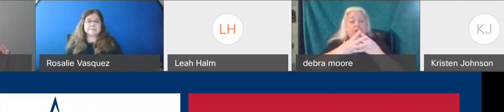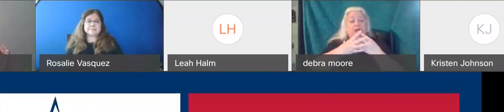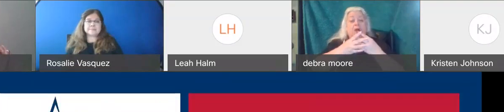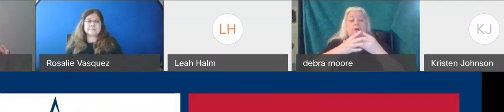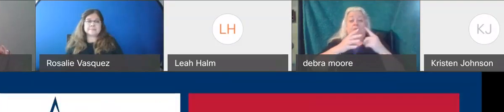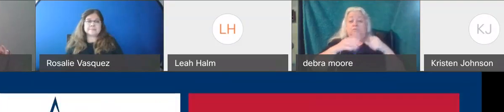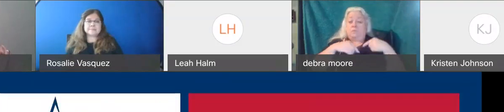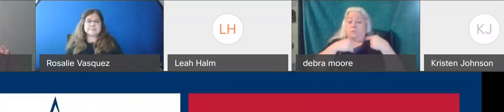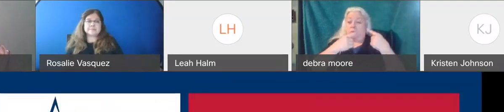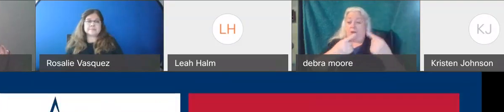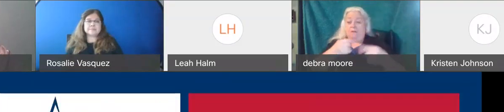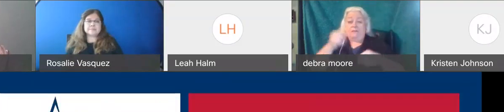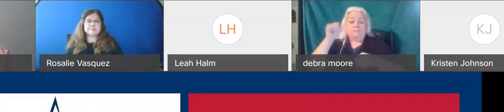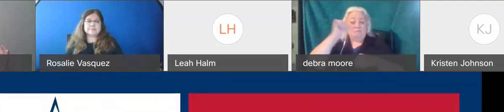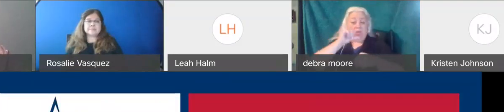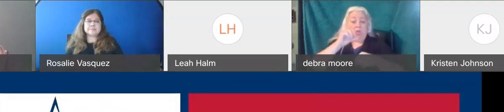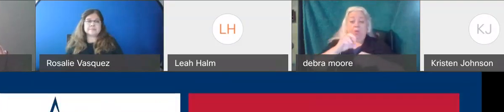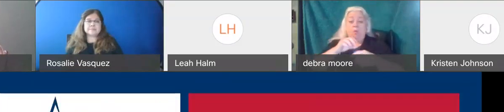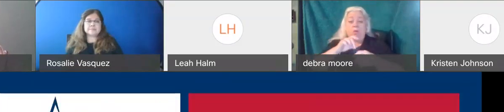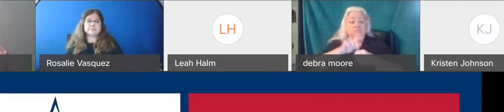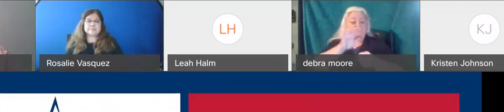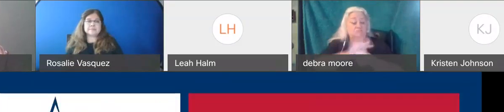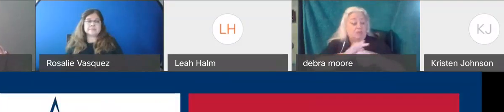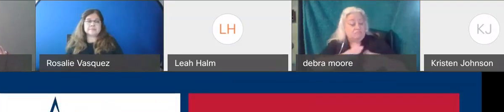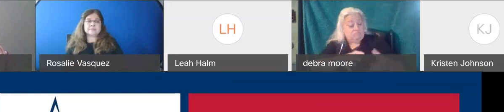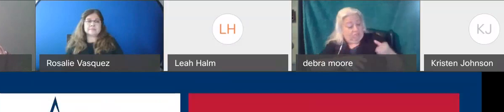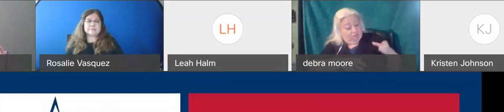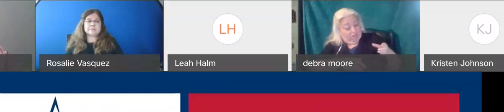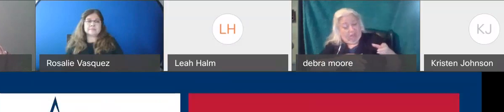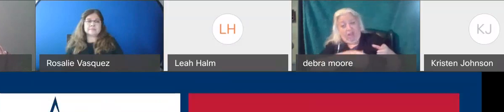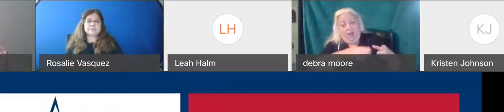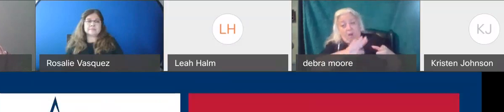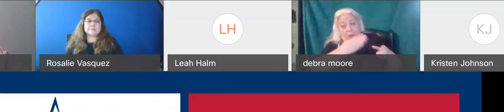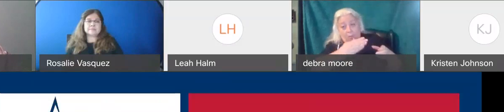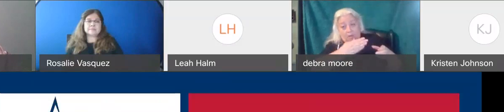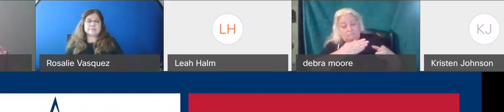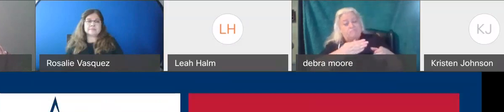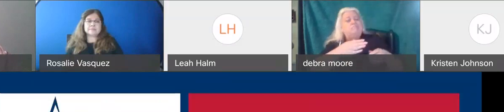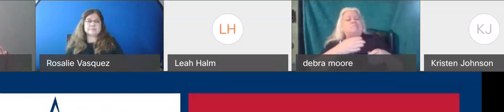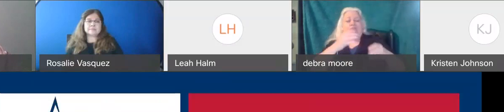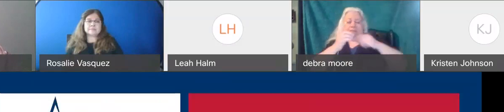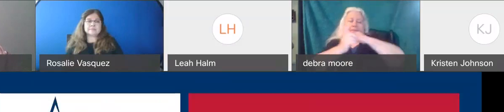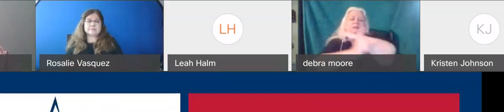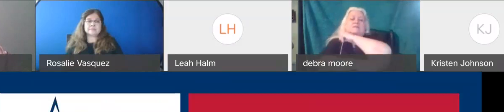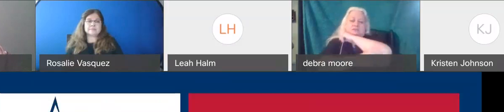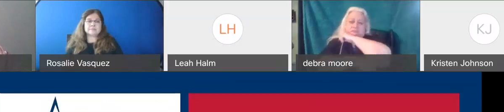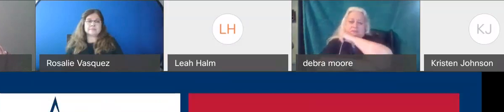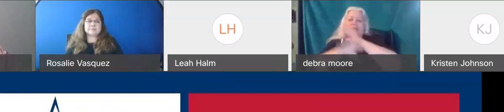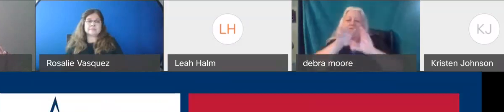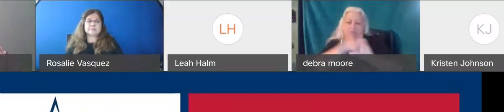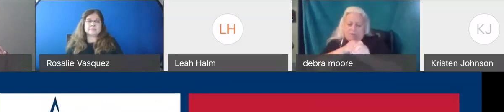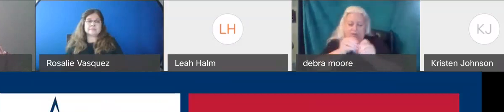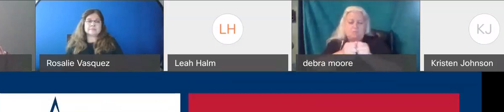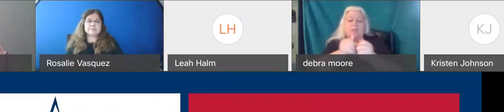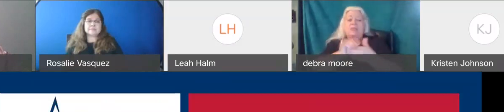while intoxicated with an open container has different degrees of the types of